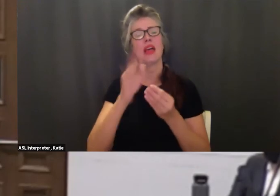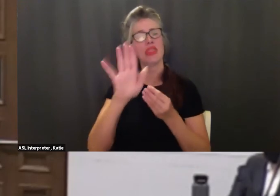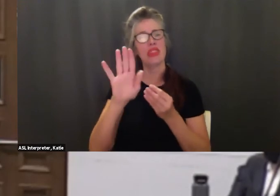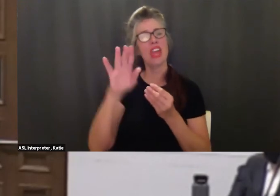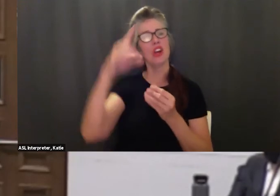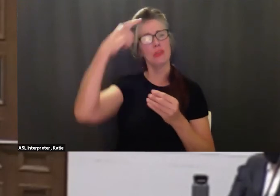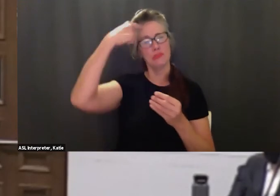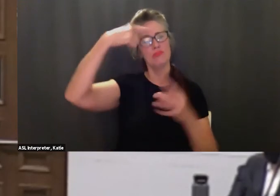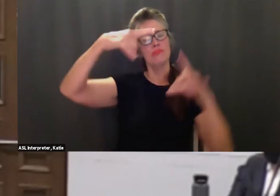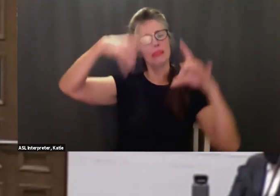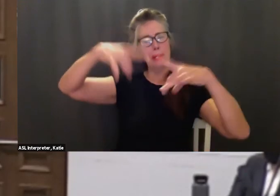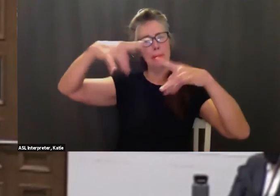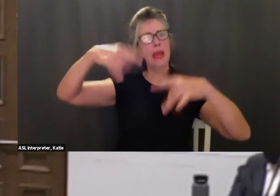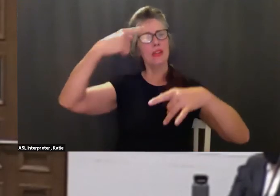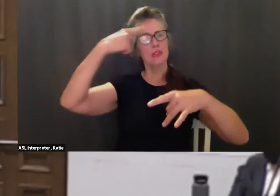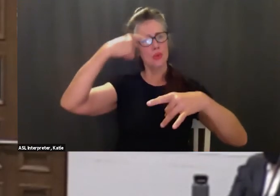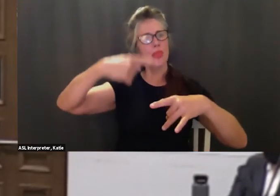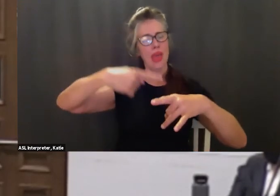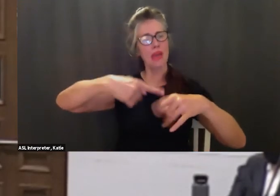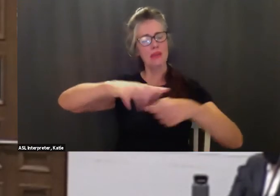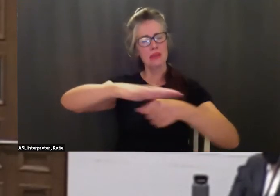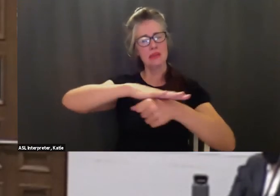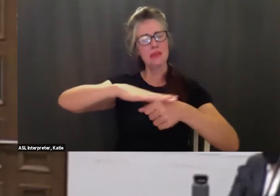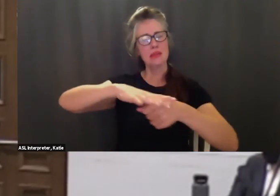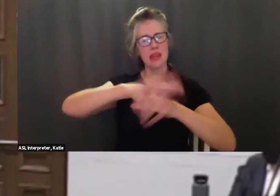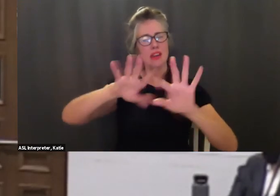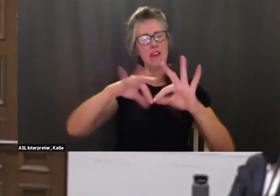the site family engagement action plans.